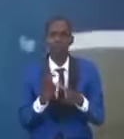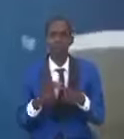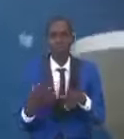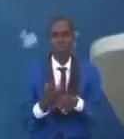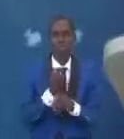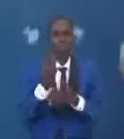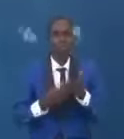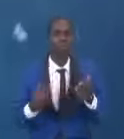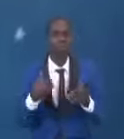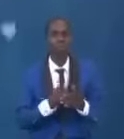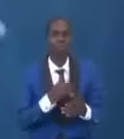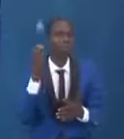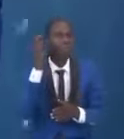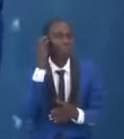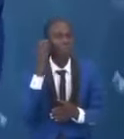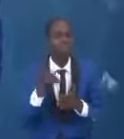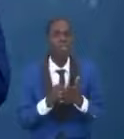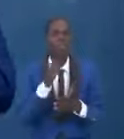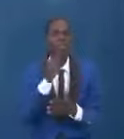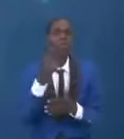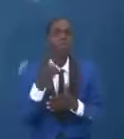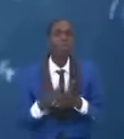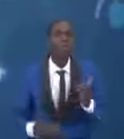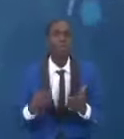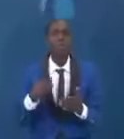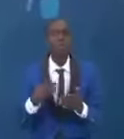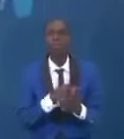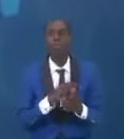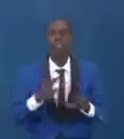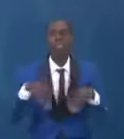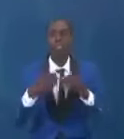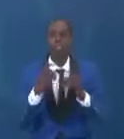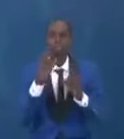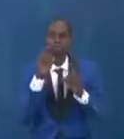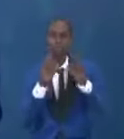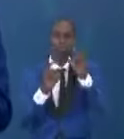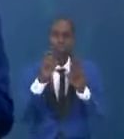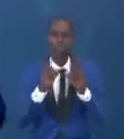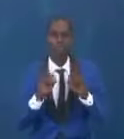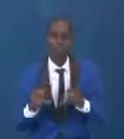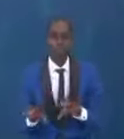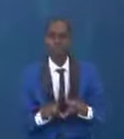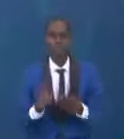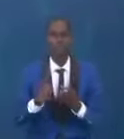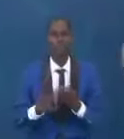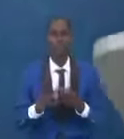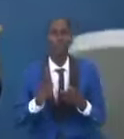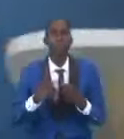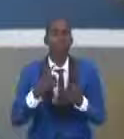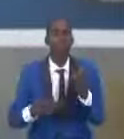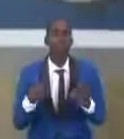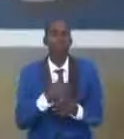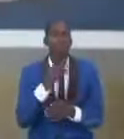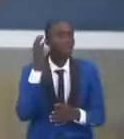It is what we give expression and action to in what we hear